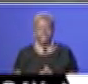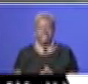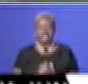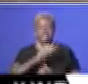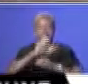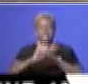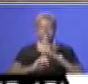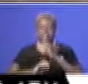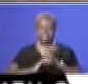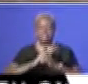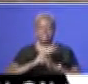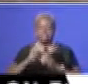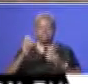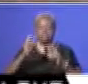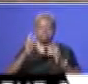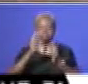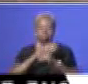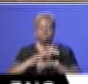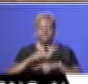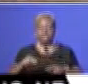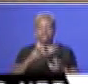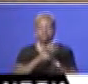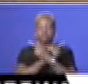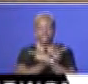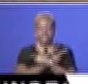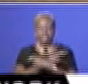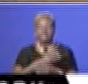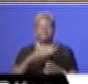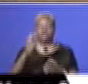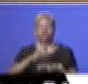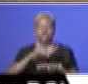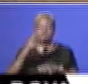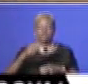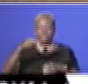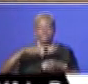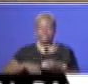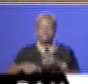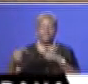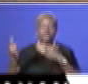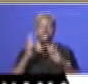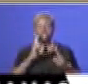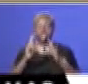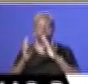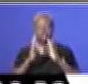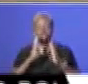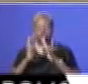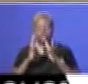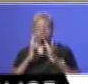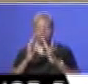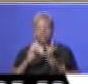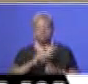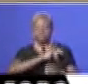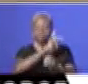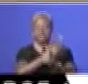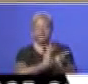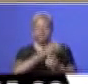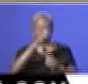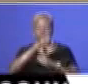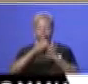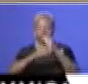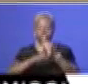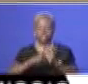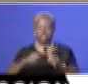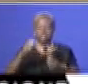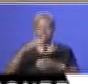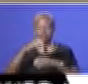has found the University of the Bahamas calling for deeper dialogues on matters like race relations, power structures, the criminal